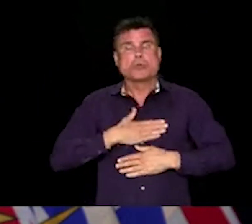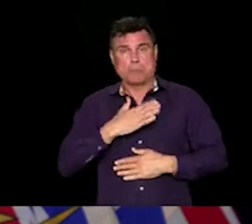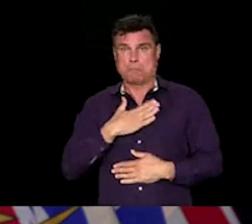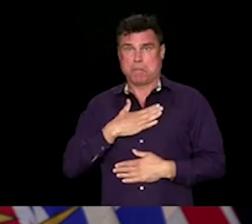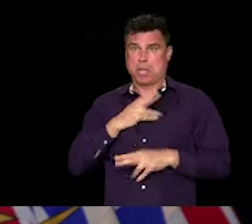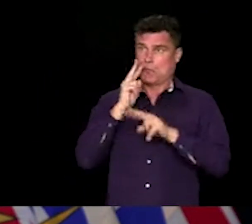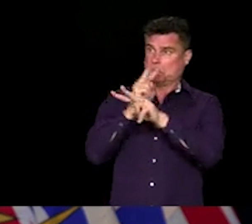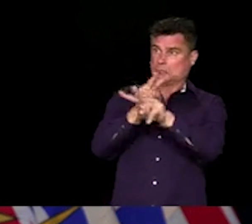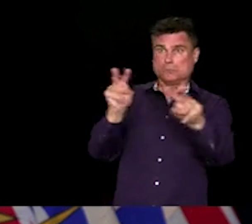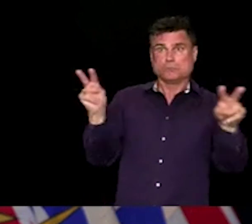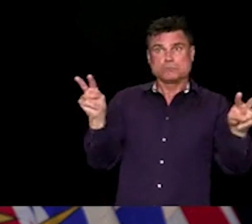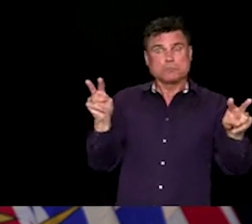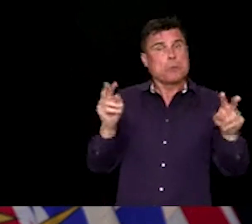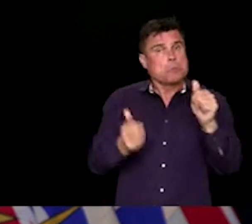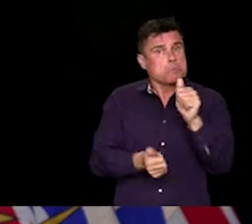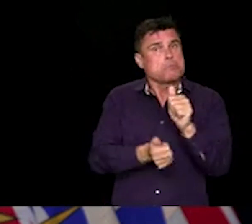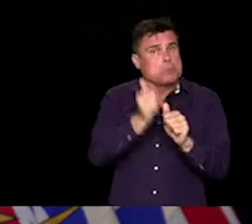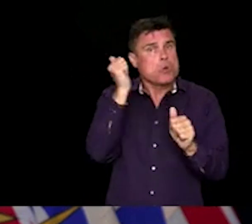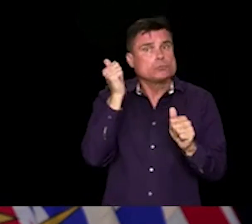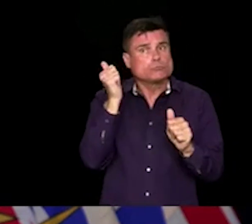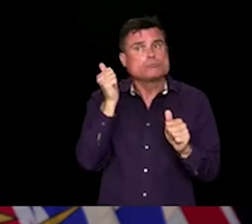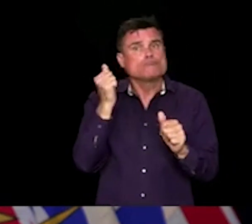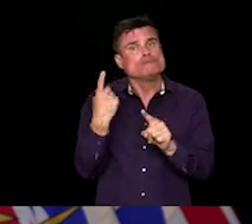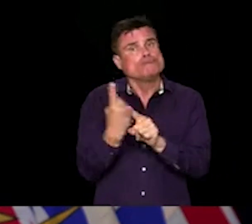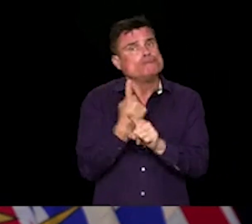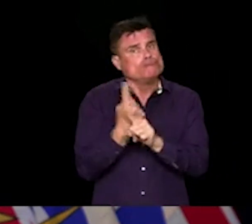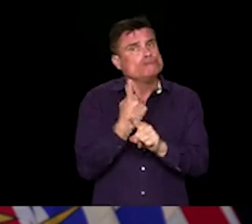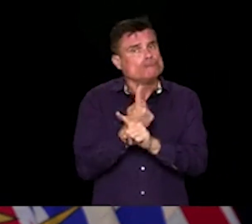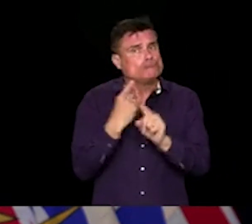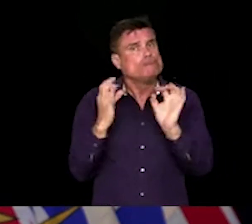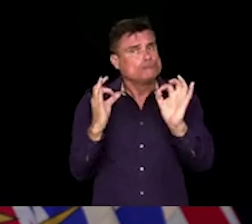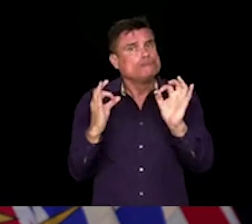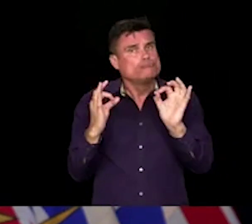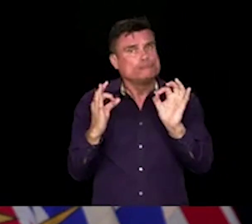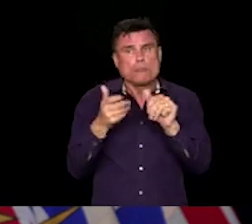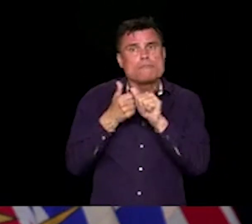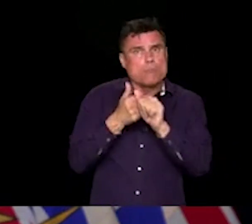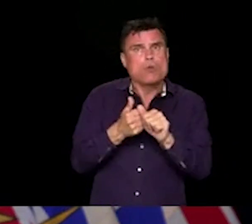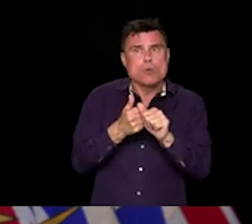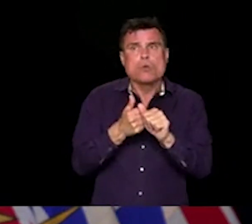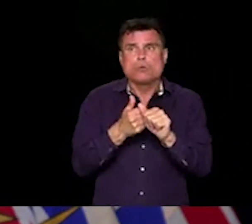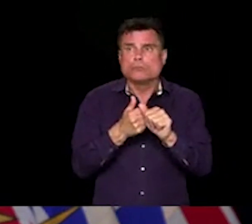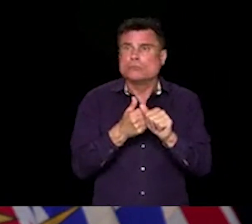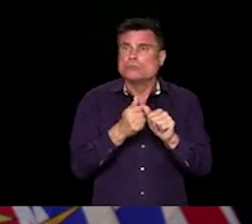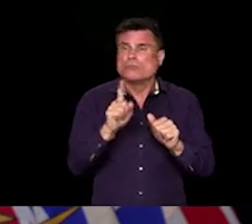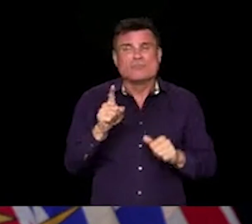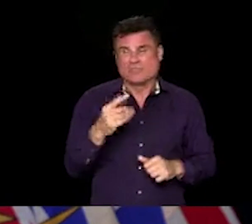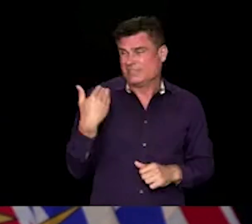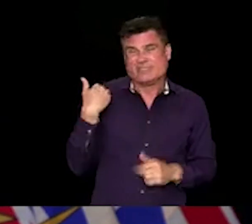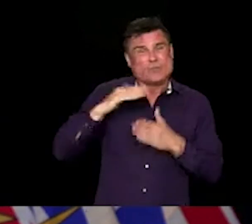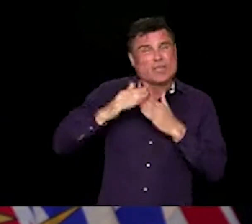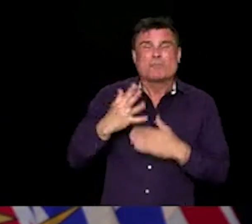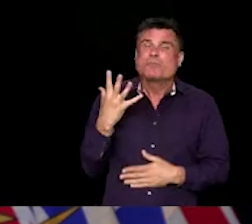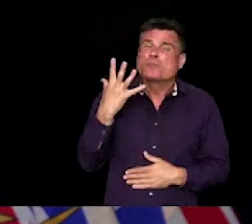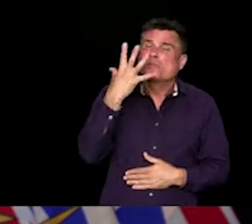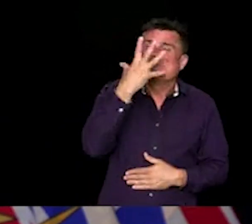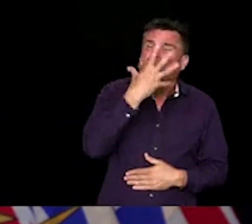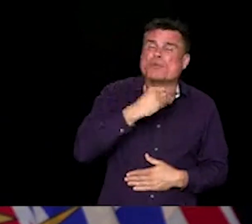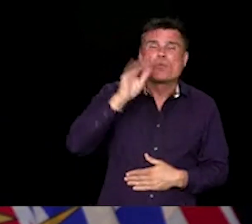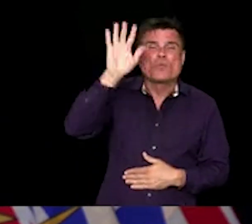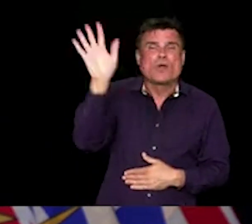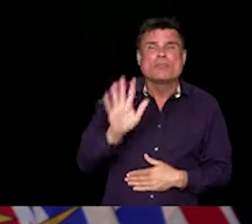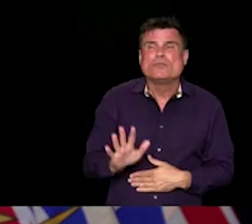thank them, because that's how we're going to get through this. And I know everybody, I mean, it was such a spectacular weekend. There was a lot of